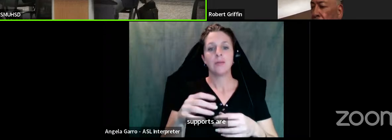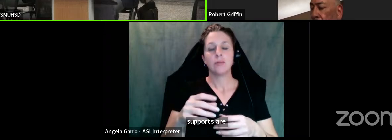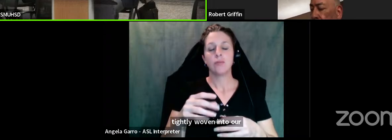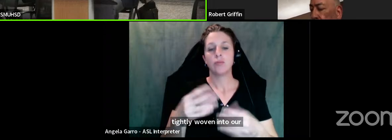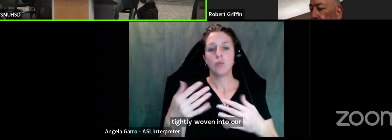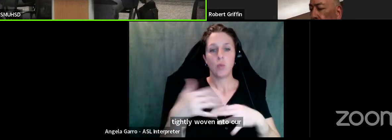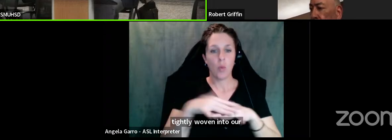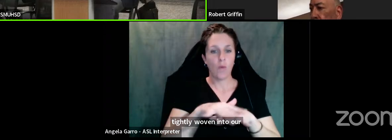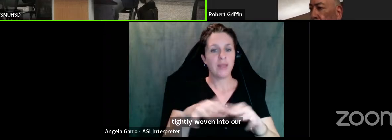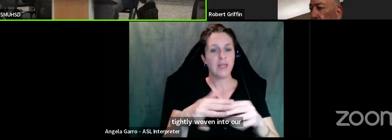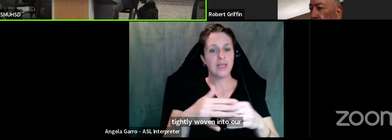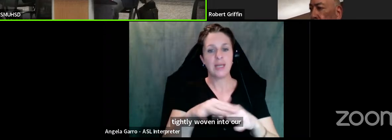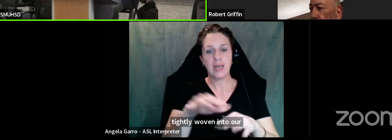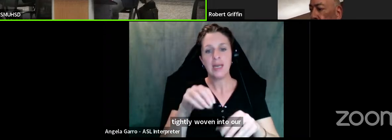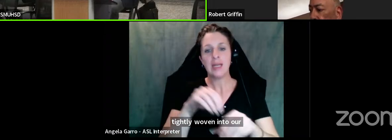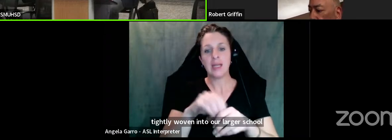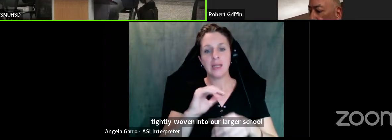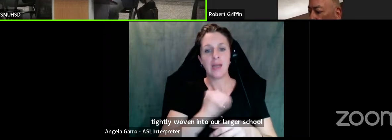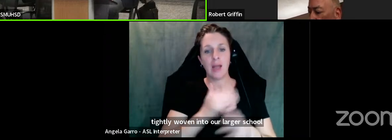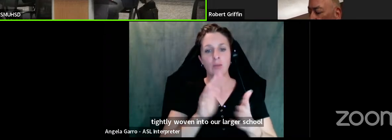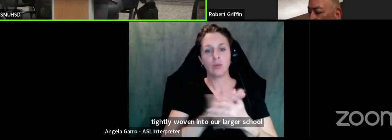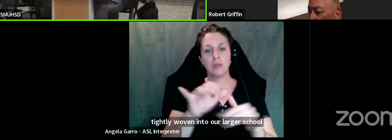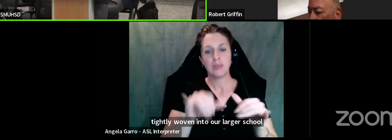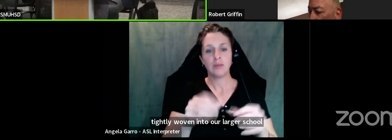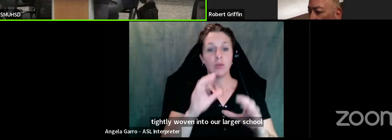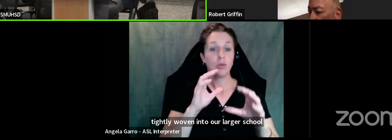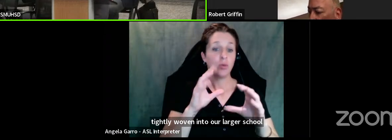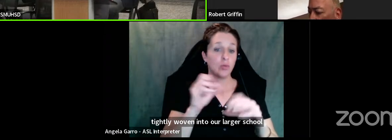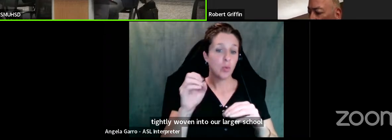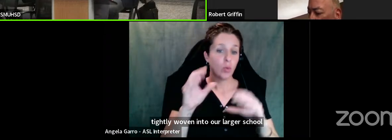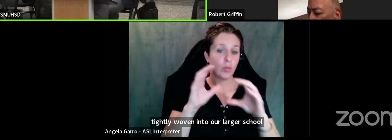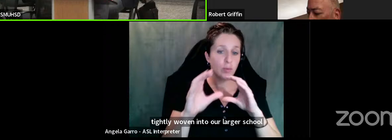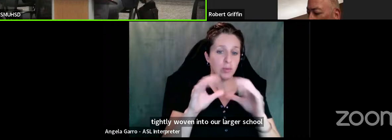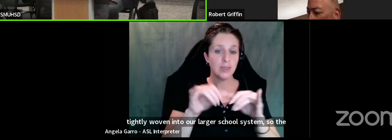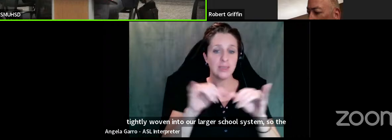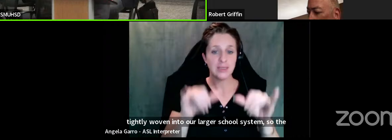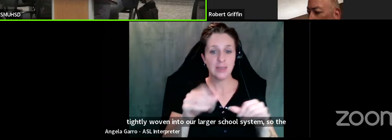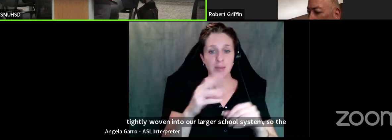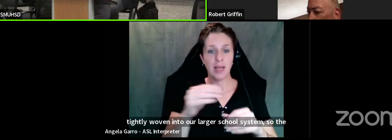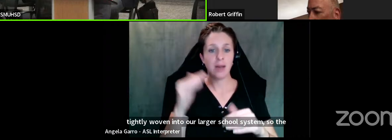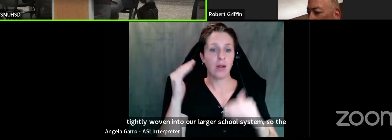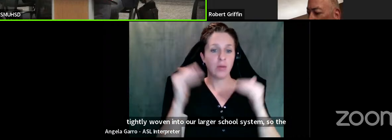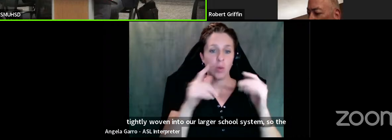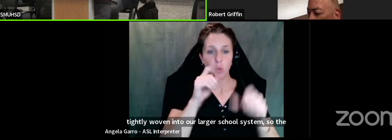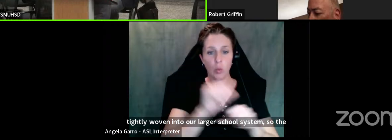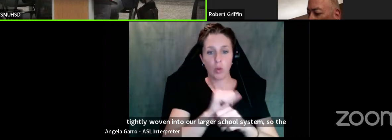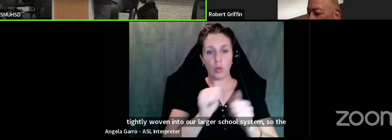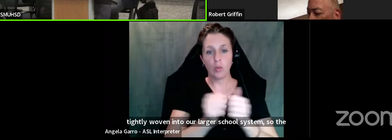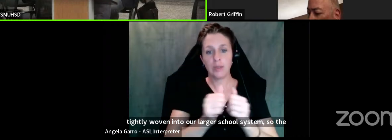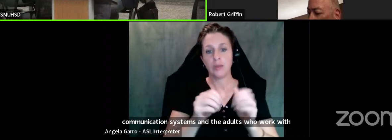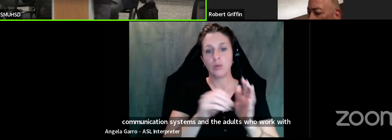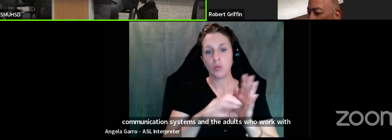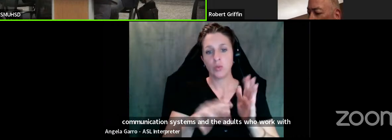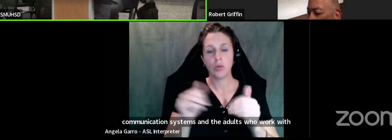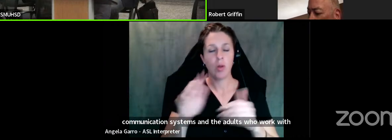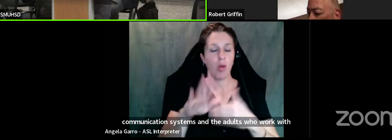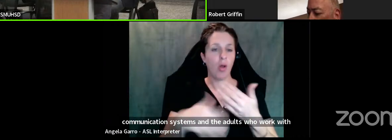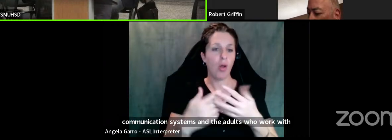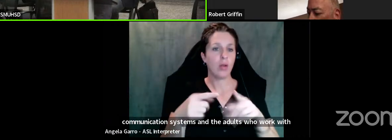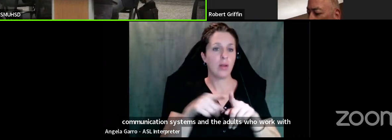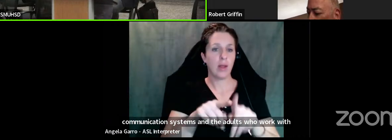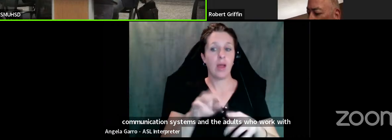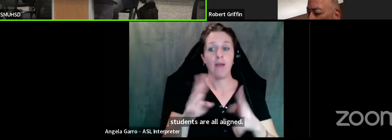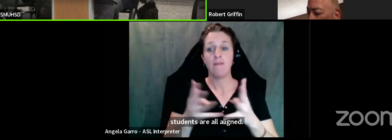that communication systems and the adults who work with students are all aligned. And then finally, our fourth